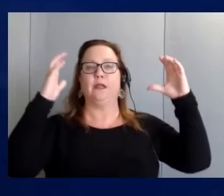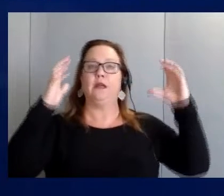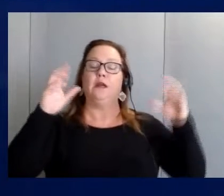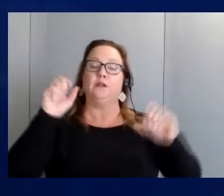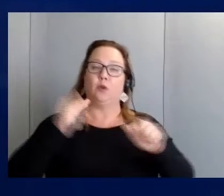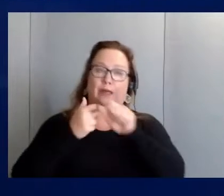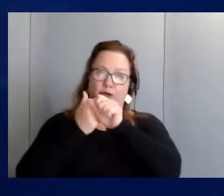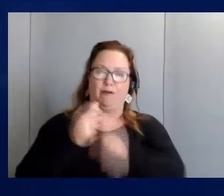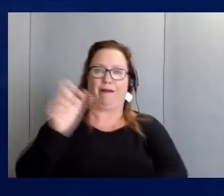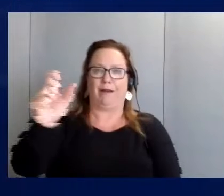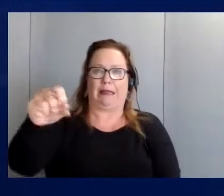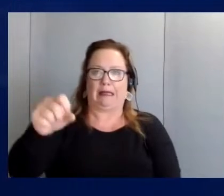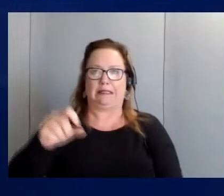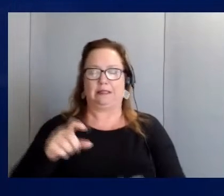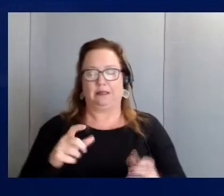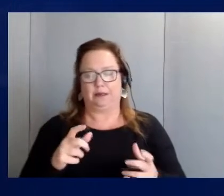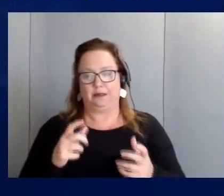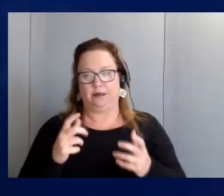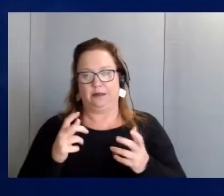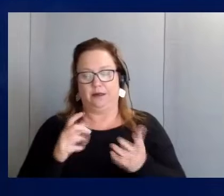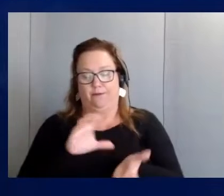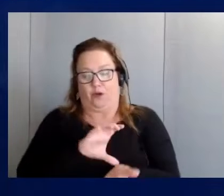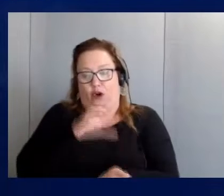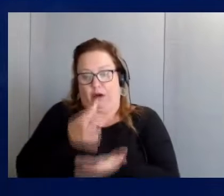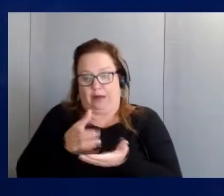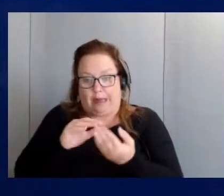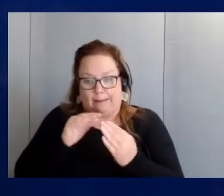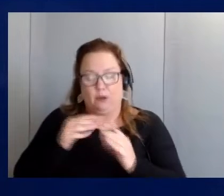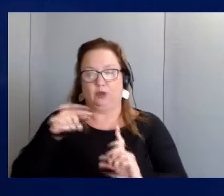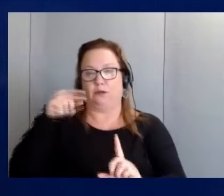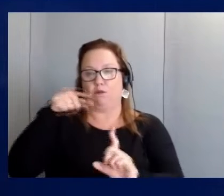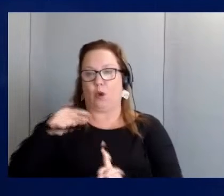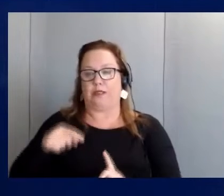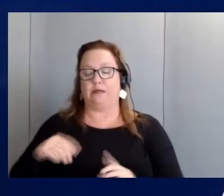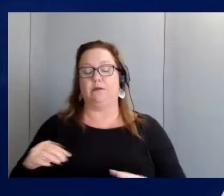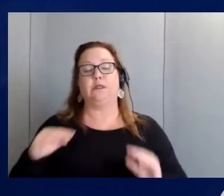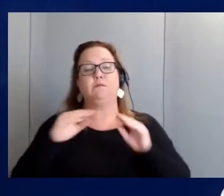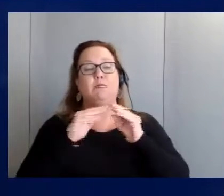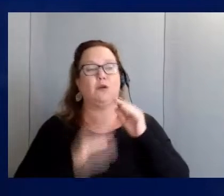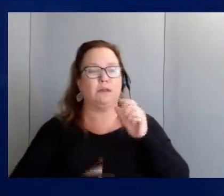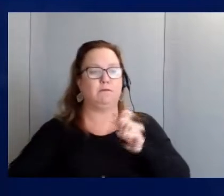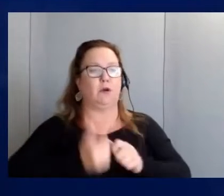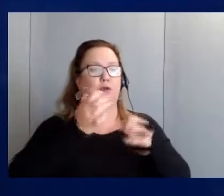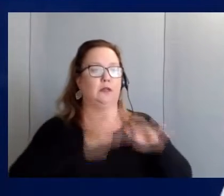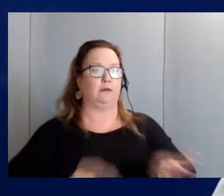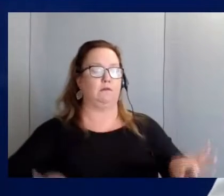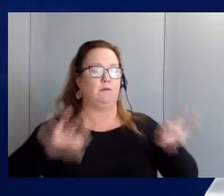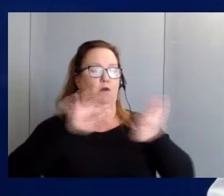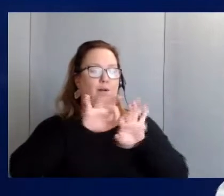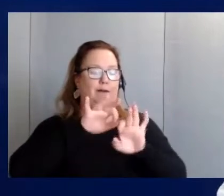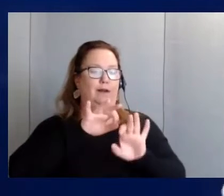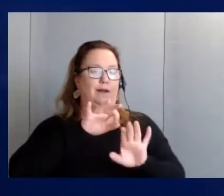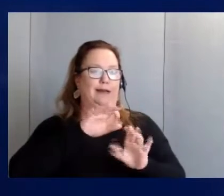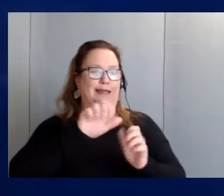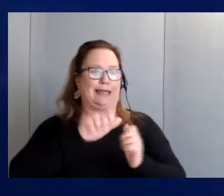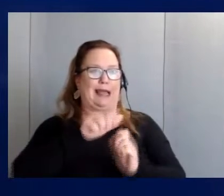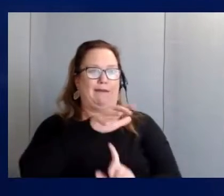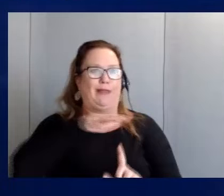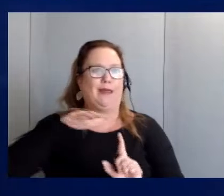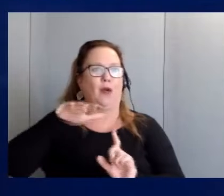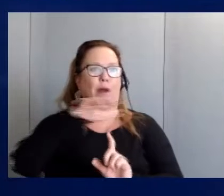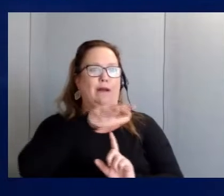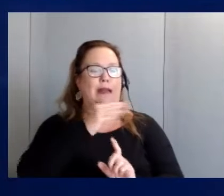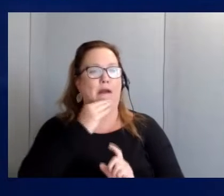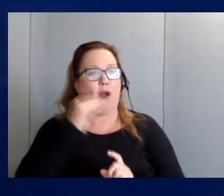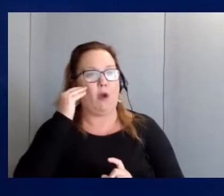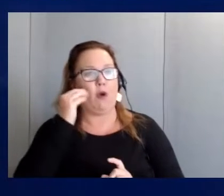it quantitatively through points and things, what's more important is all the stuff surrounding it and how someone's doing at home and in their